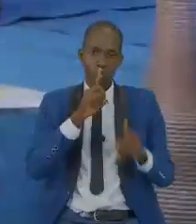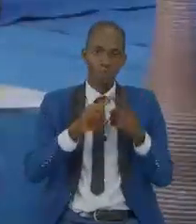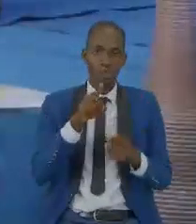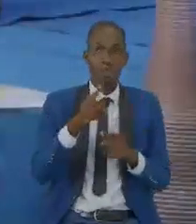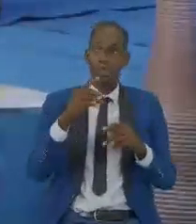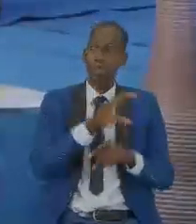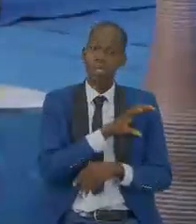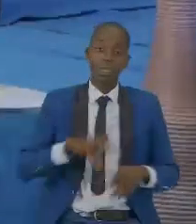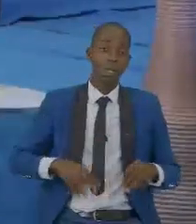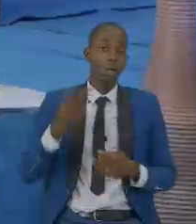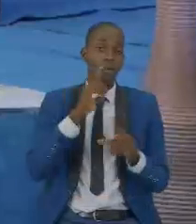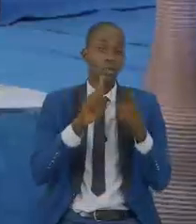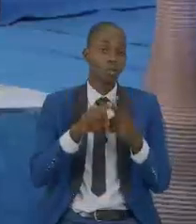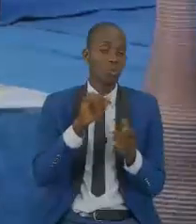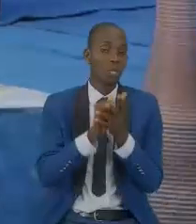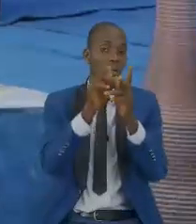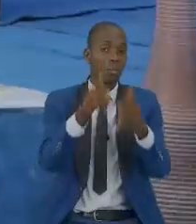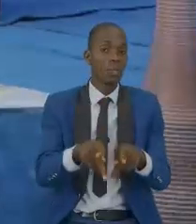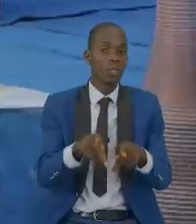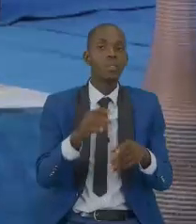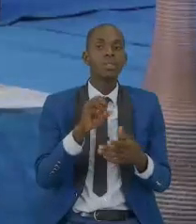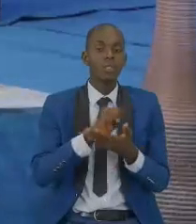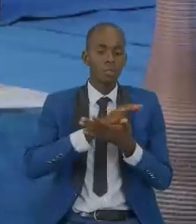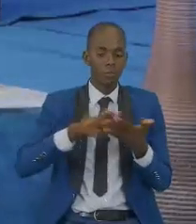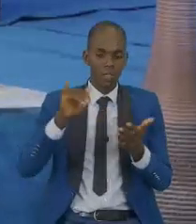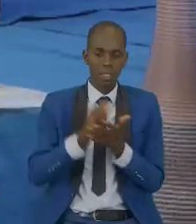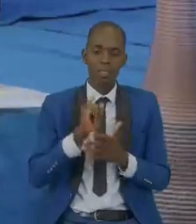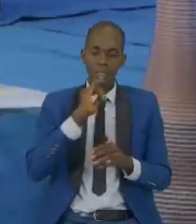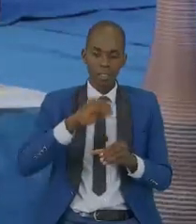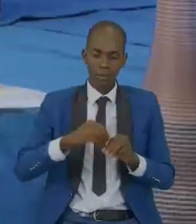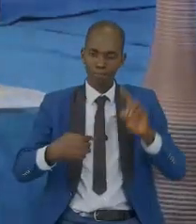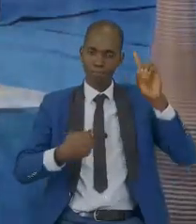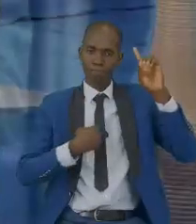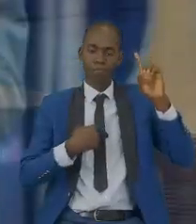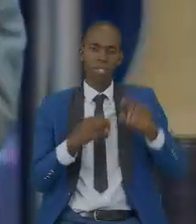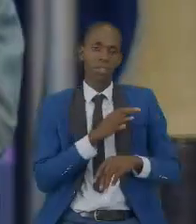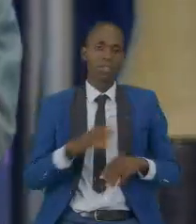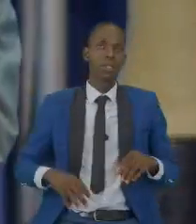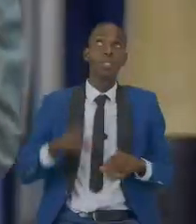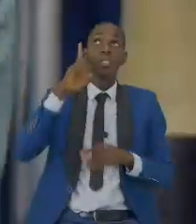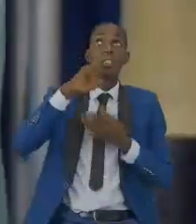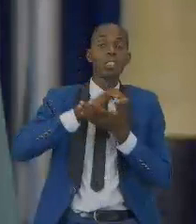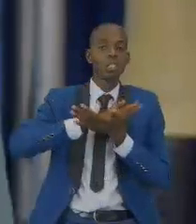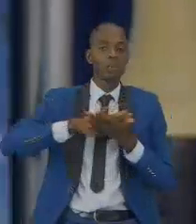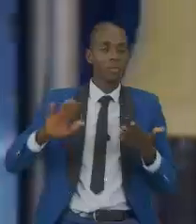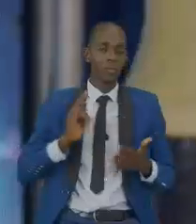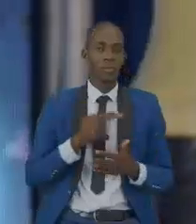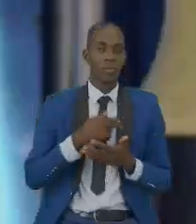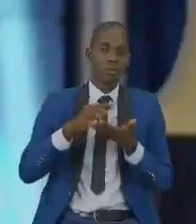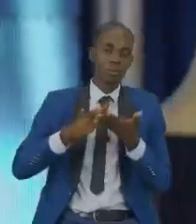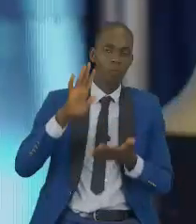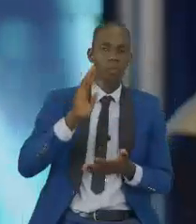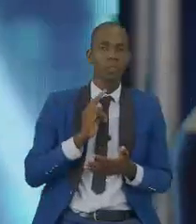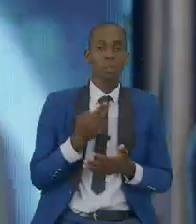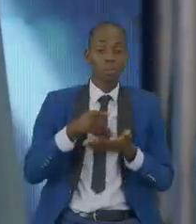to him, faith that is in me. He sanctifies us, he purifies us as we